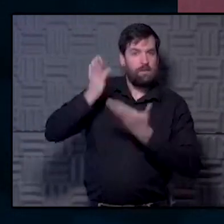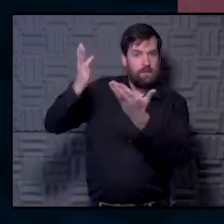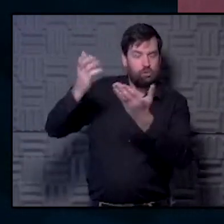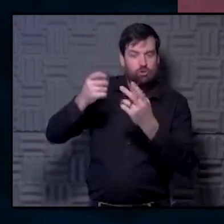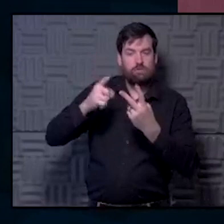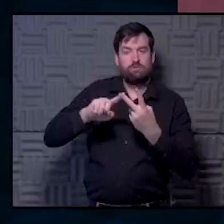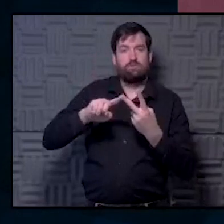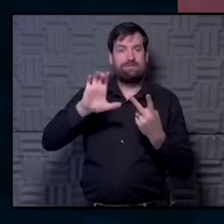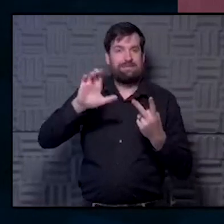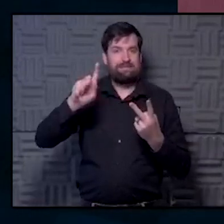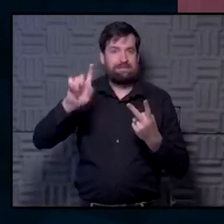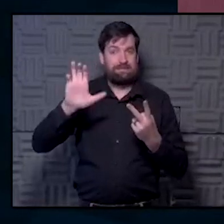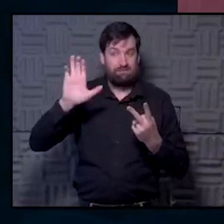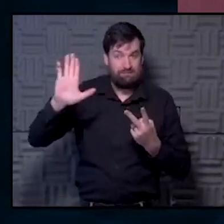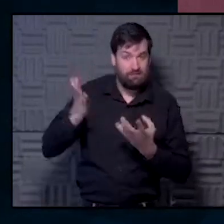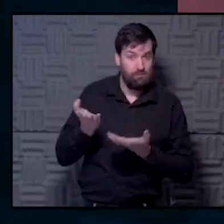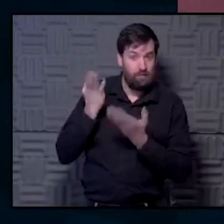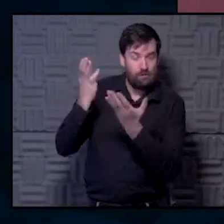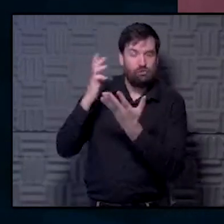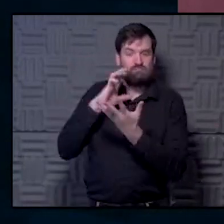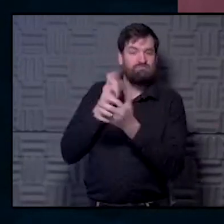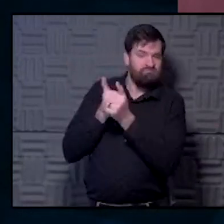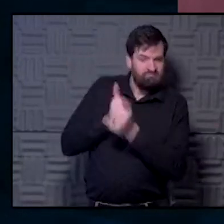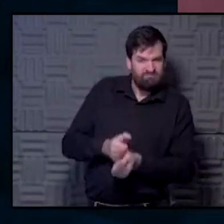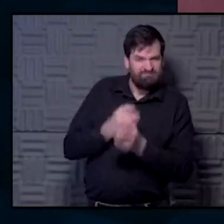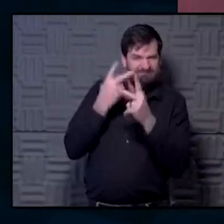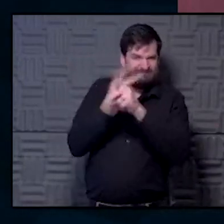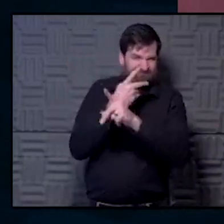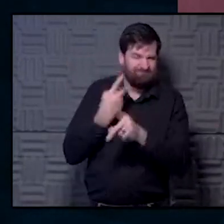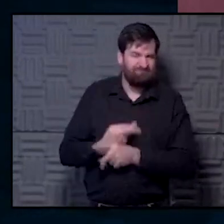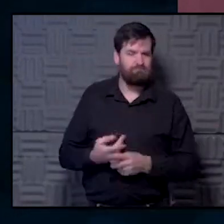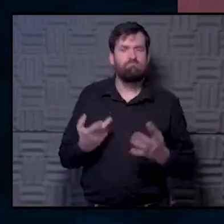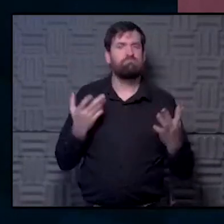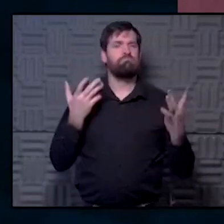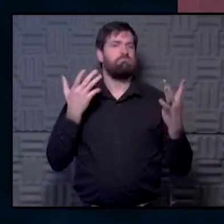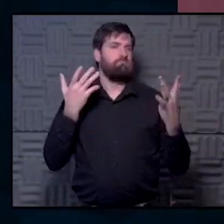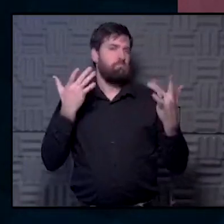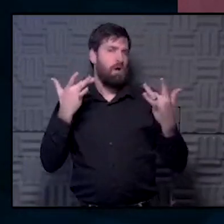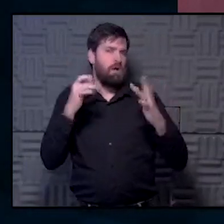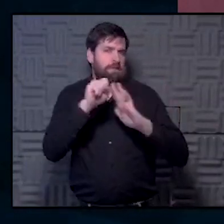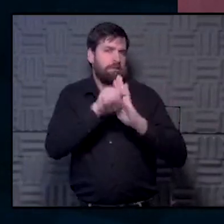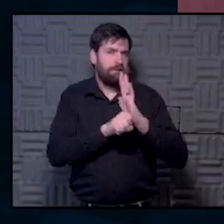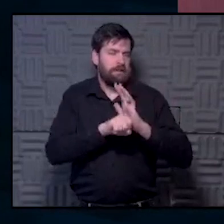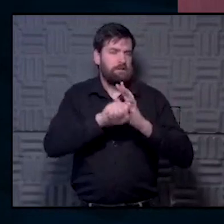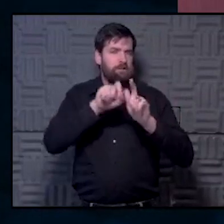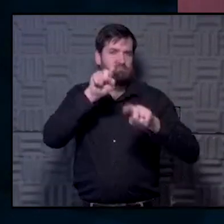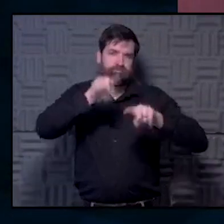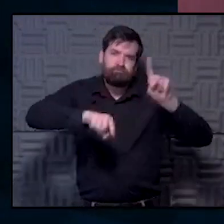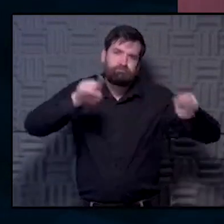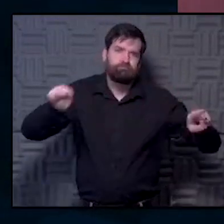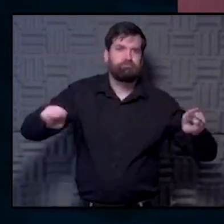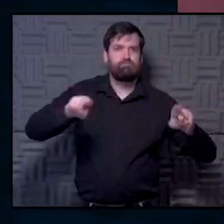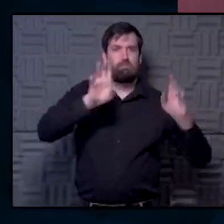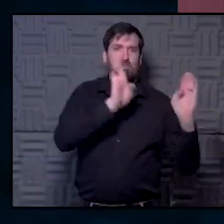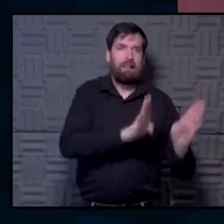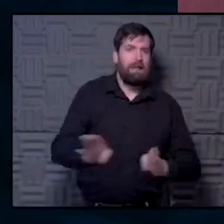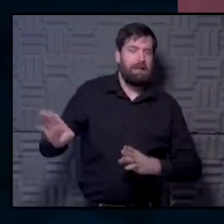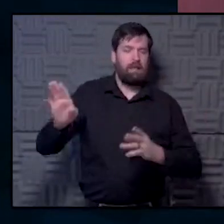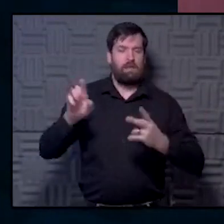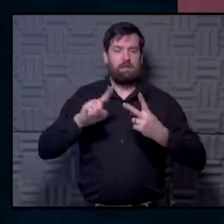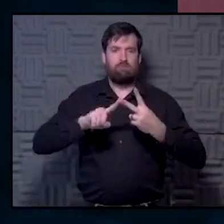from the CDC. We get a lot of questions about why states have different plans or different phasing.